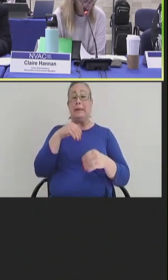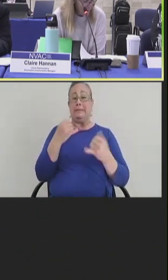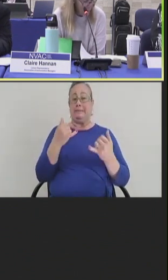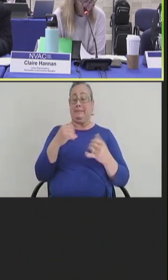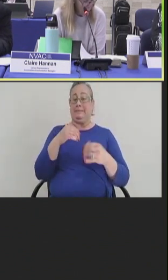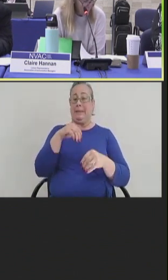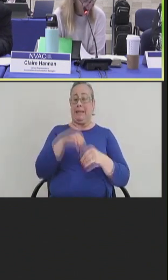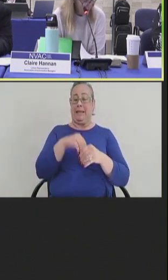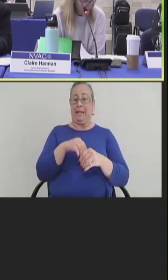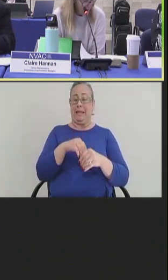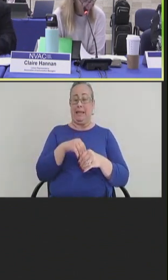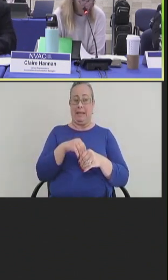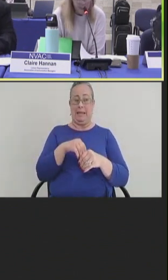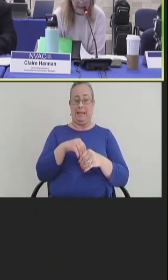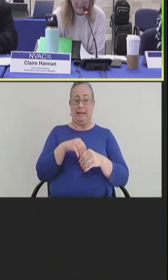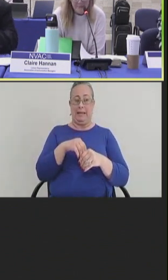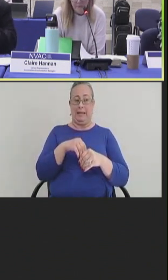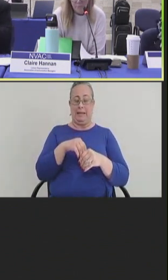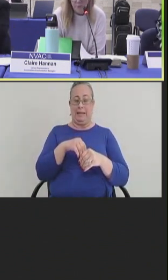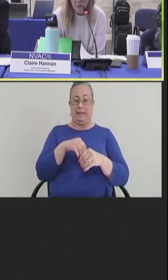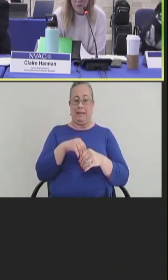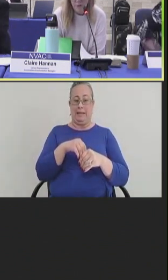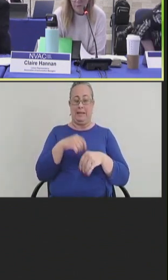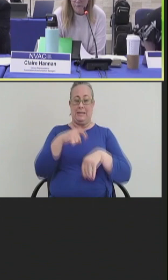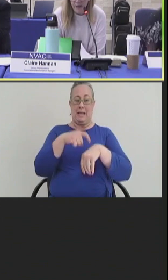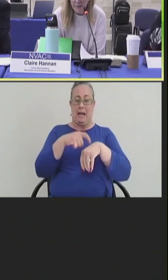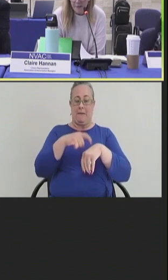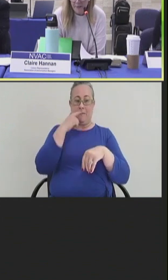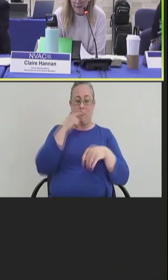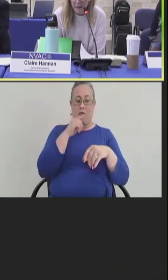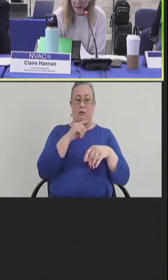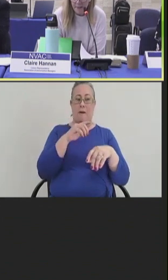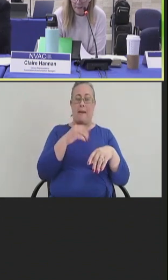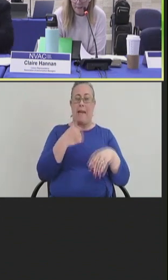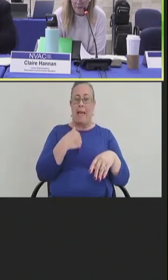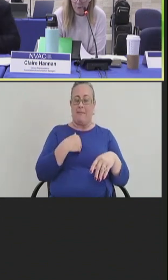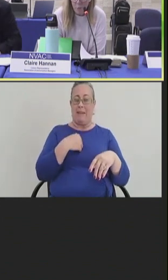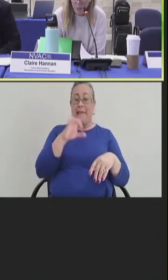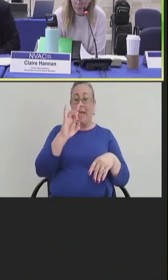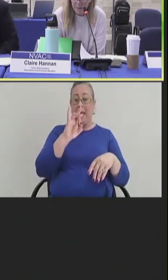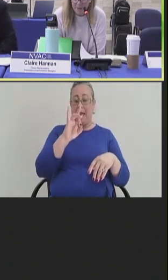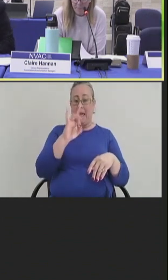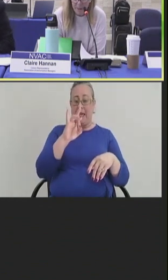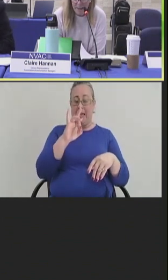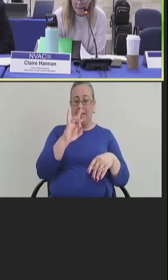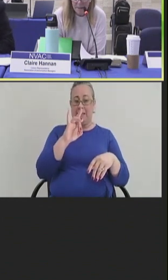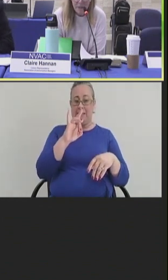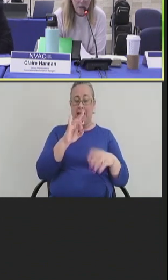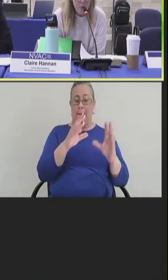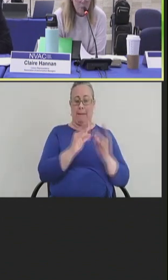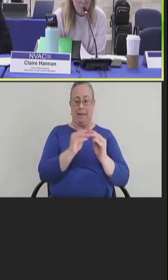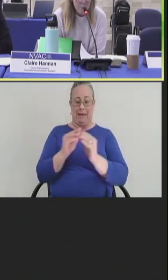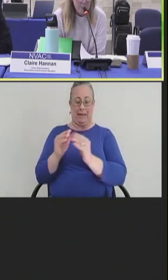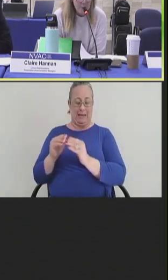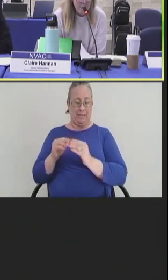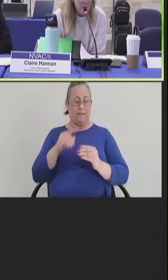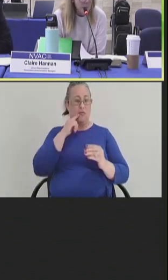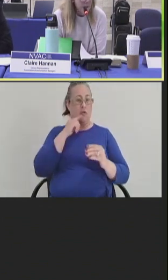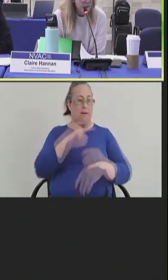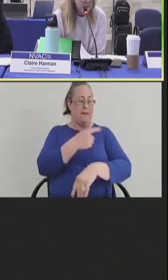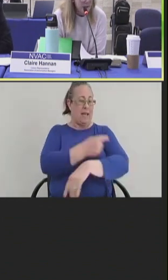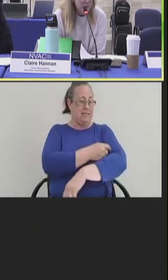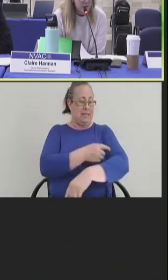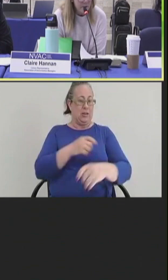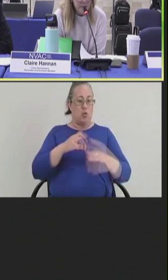of holding 8 regional vaccine access cooperative meetings where we are